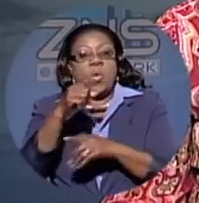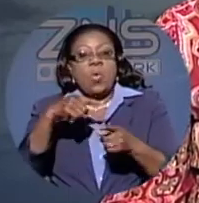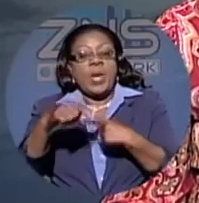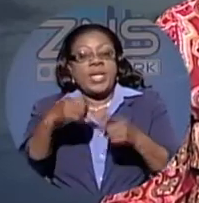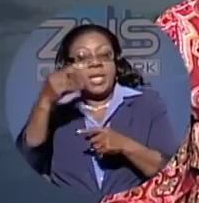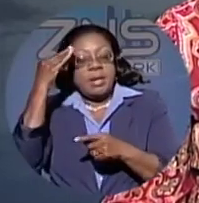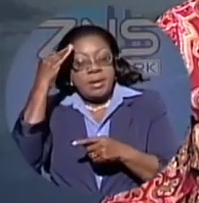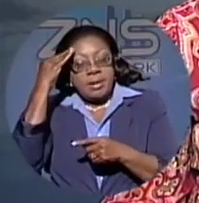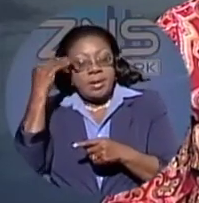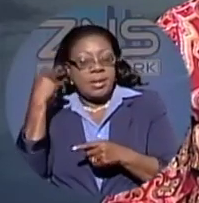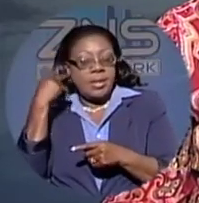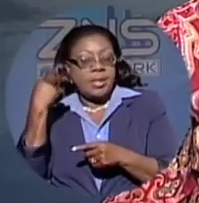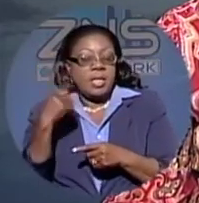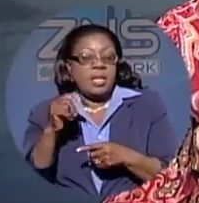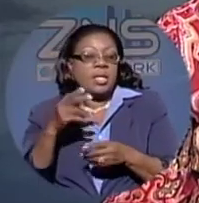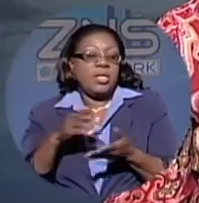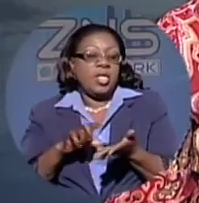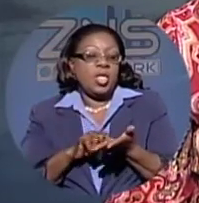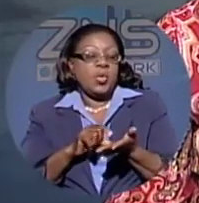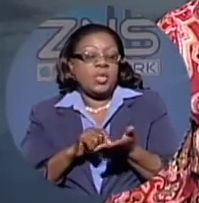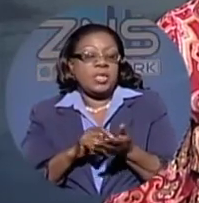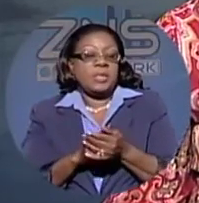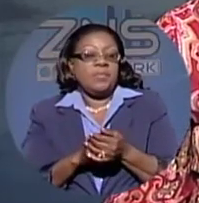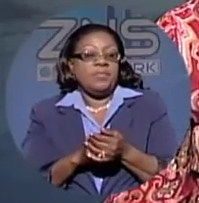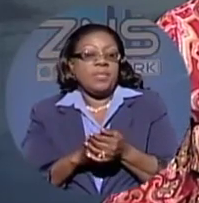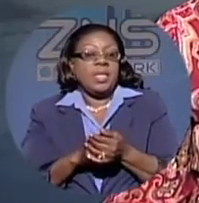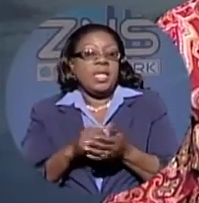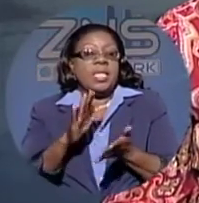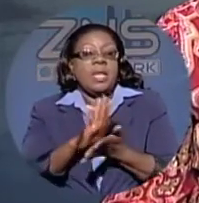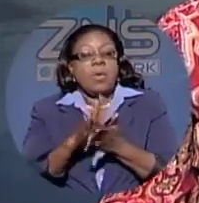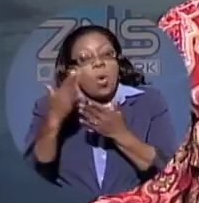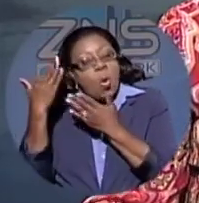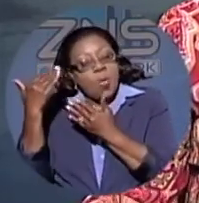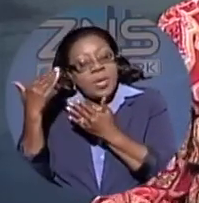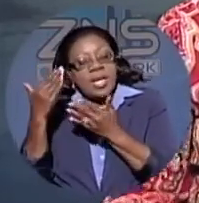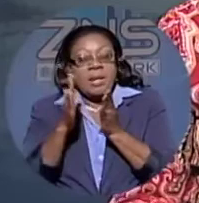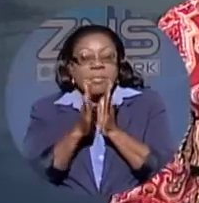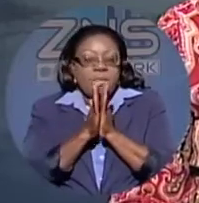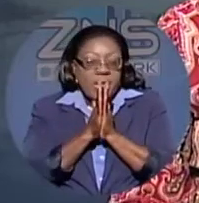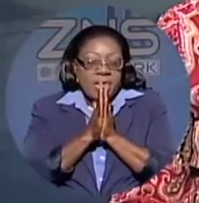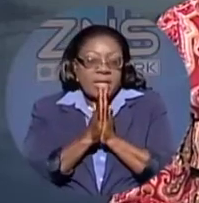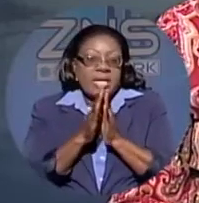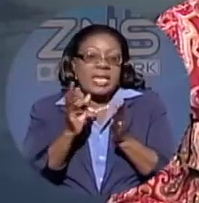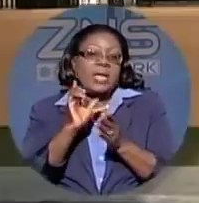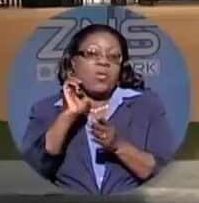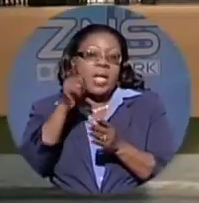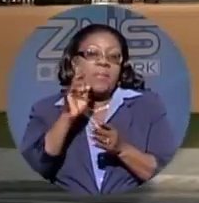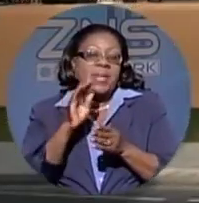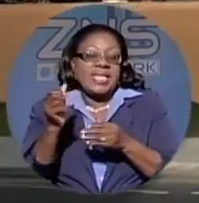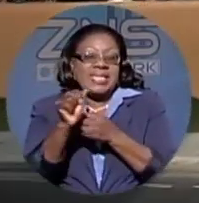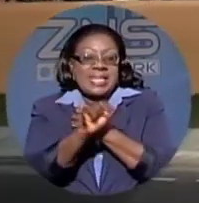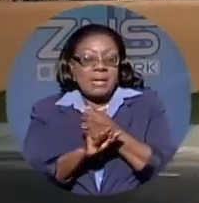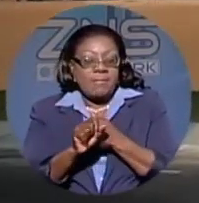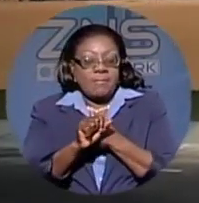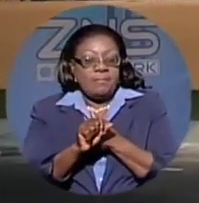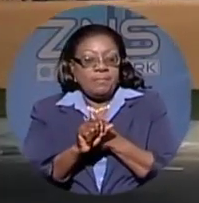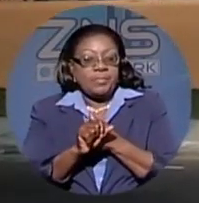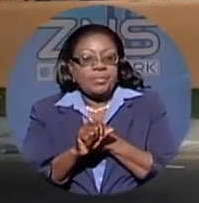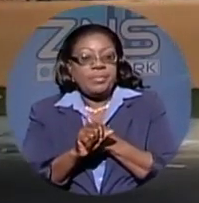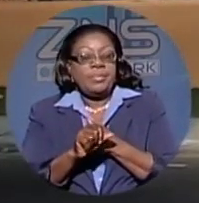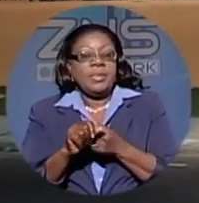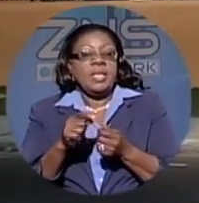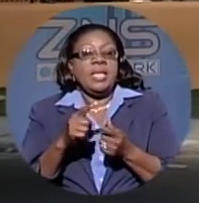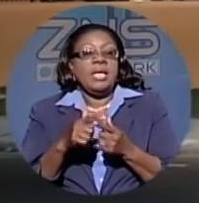Cyan Thompson, the school family was hopeful, praying for his safe return. It was just last Friday afternoon